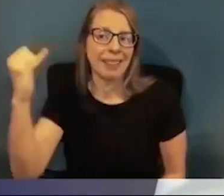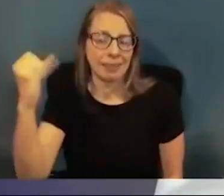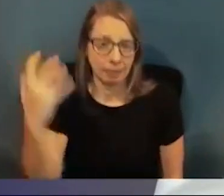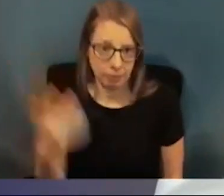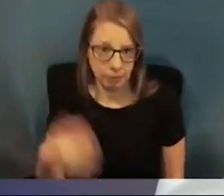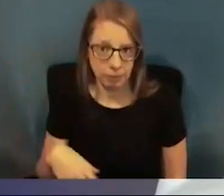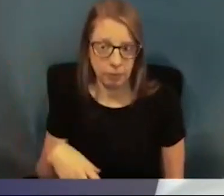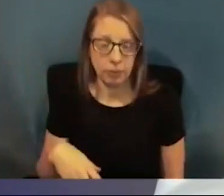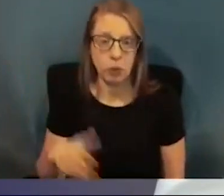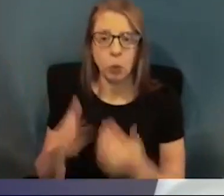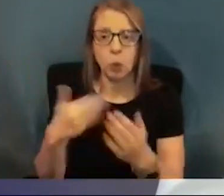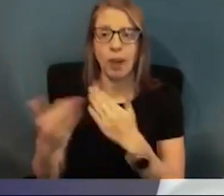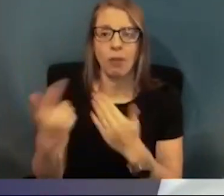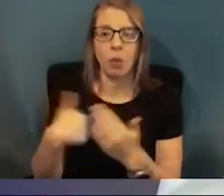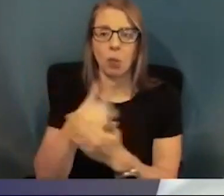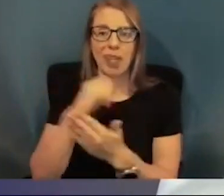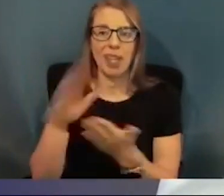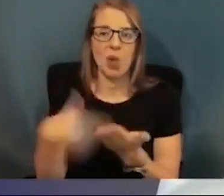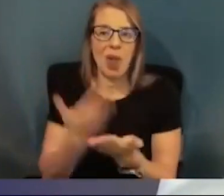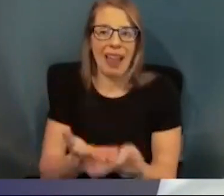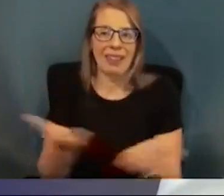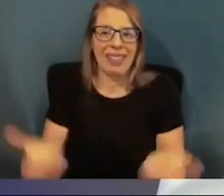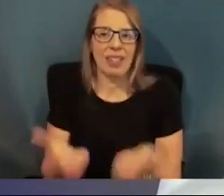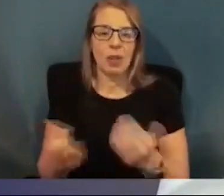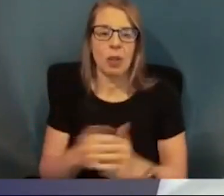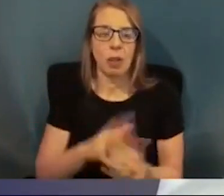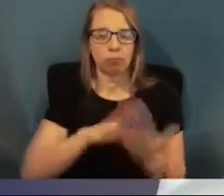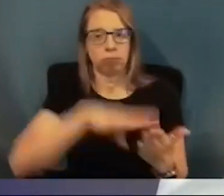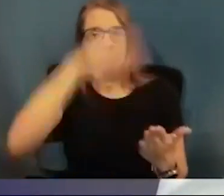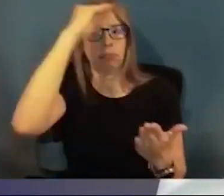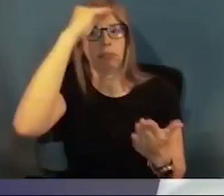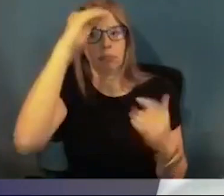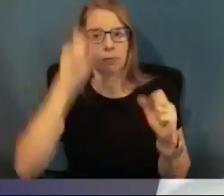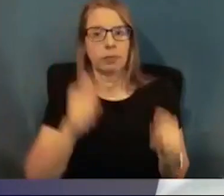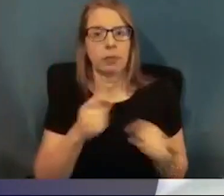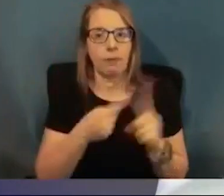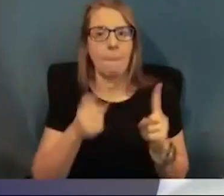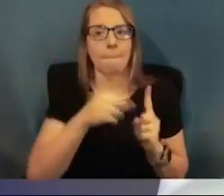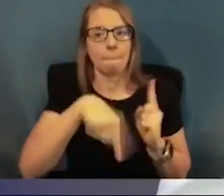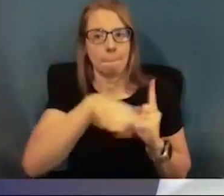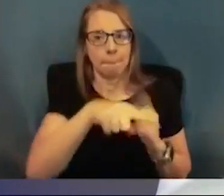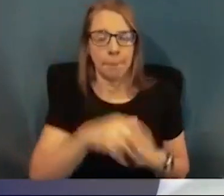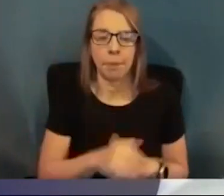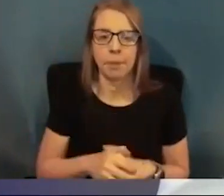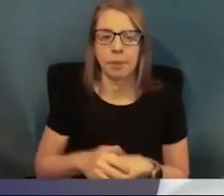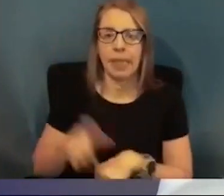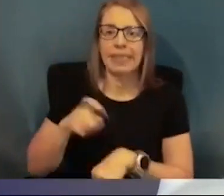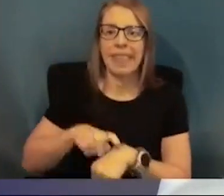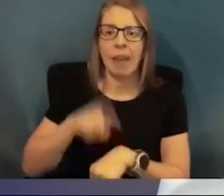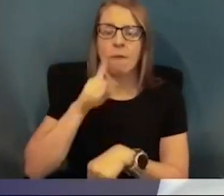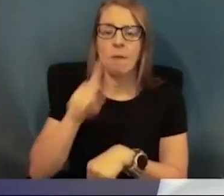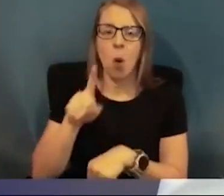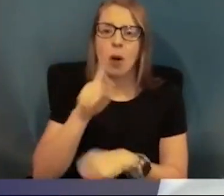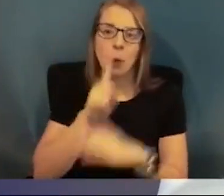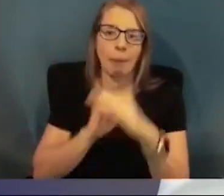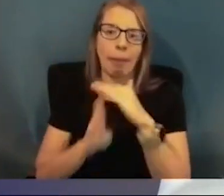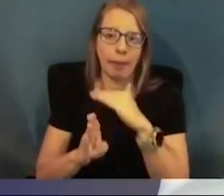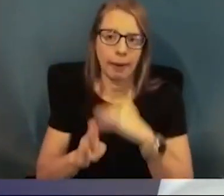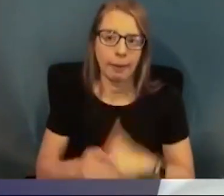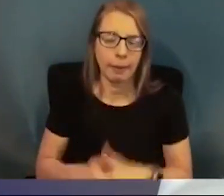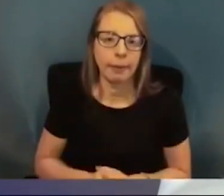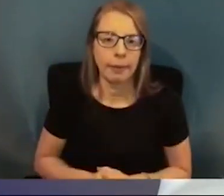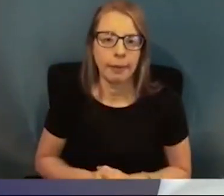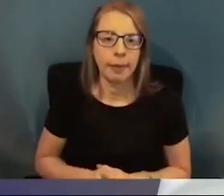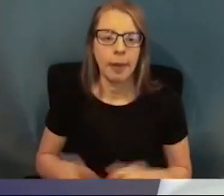these shores. So there is a lot we can learn. I think this is a time for some humility. A lot of people